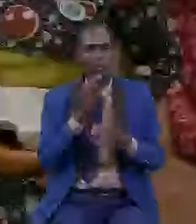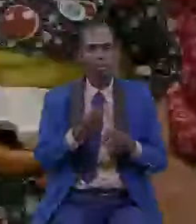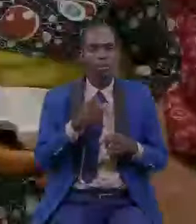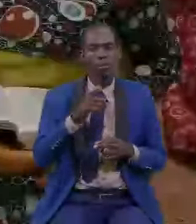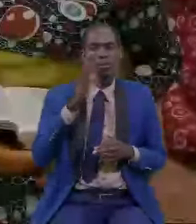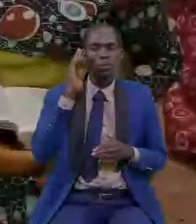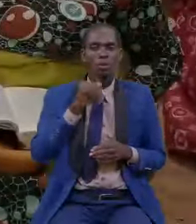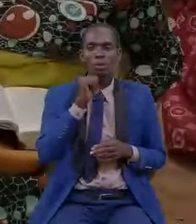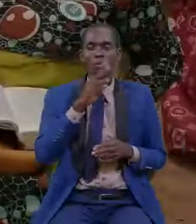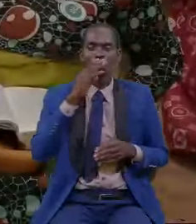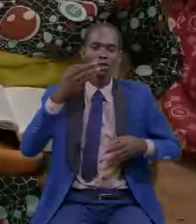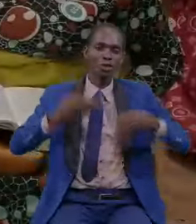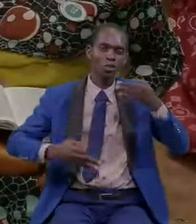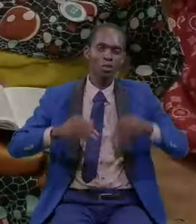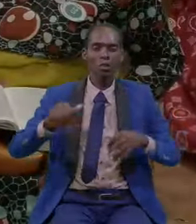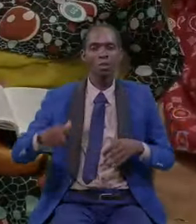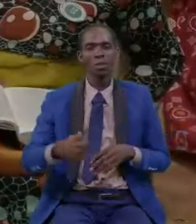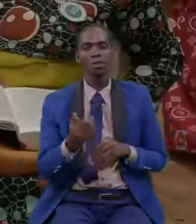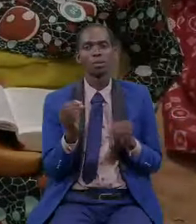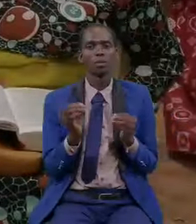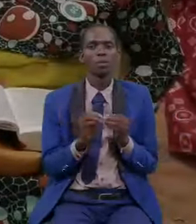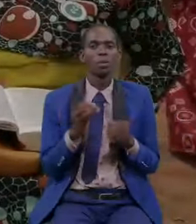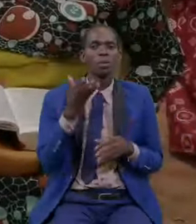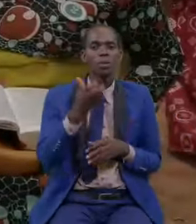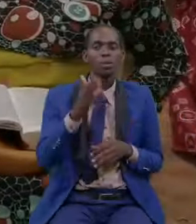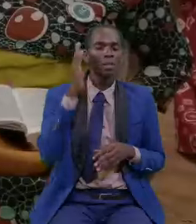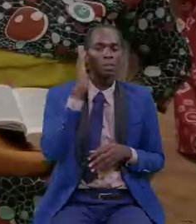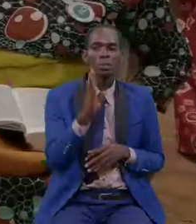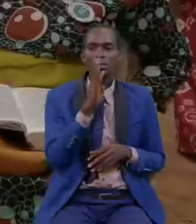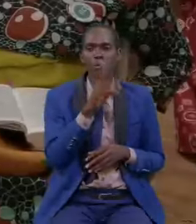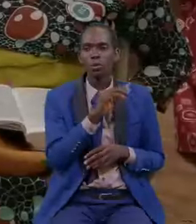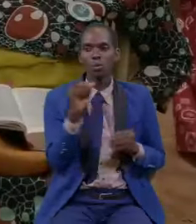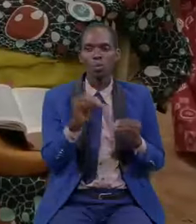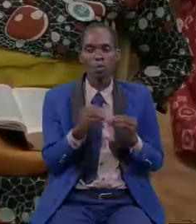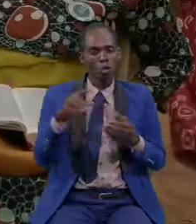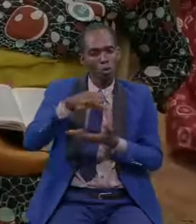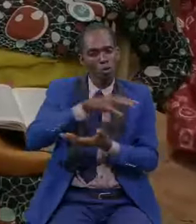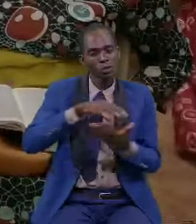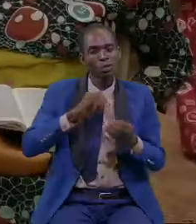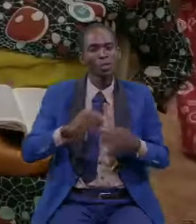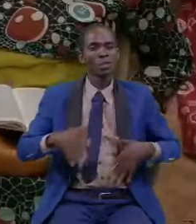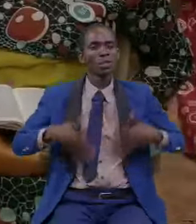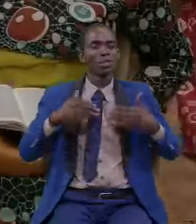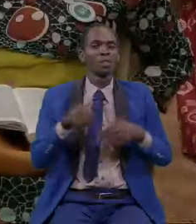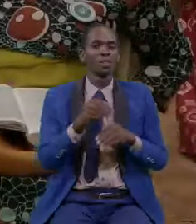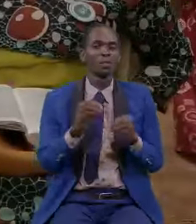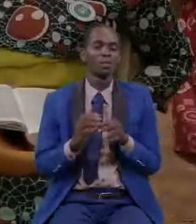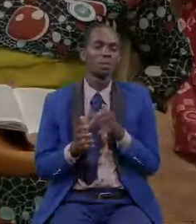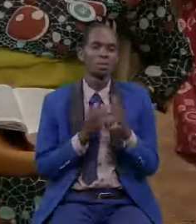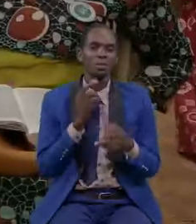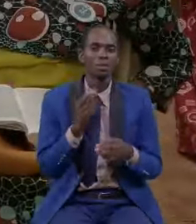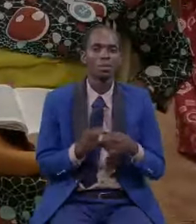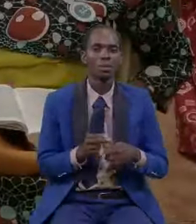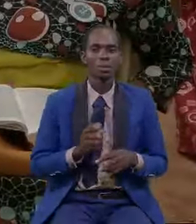anymore. There will be no confusion in your life anymore. Your life